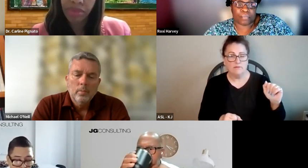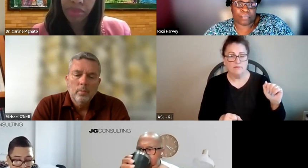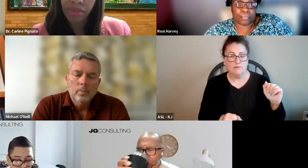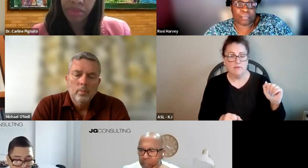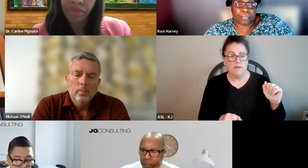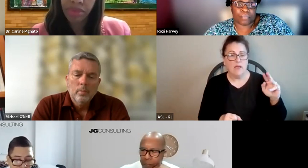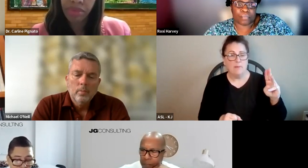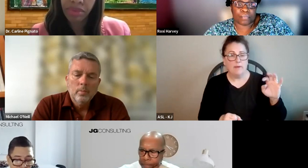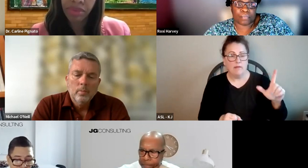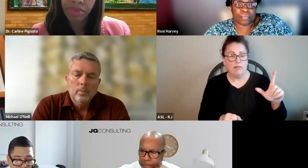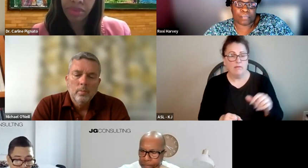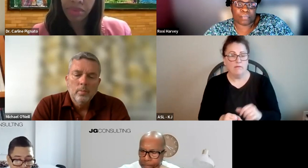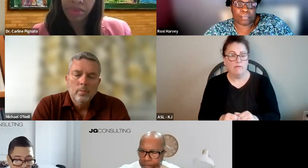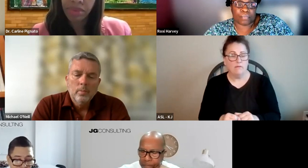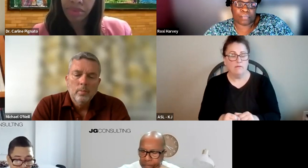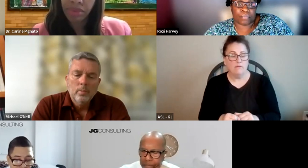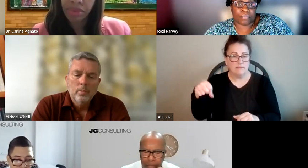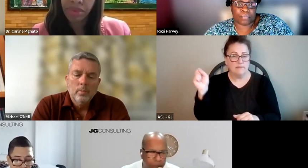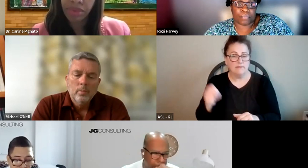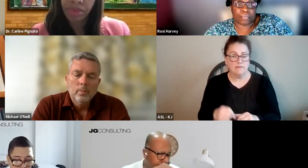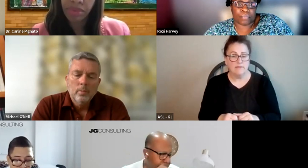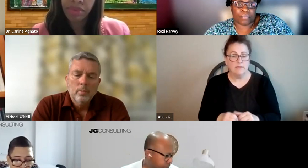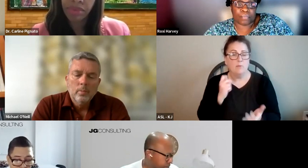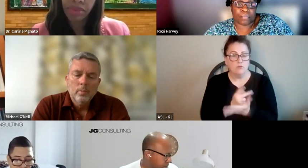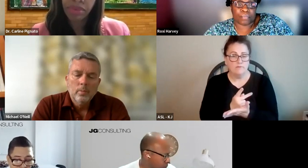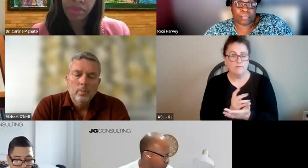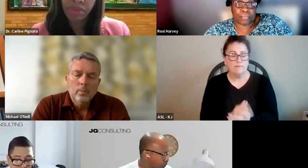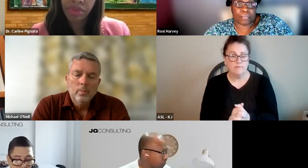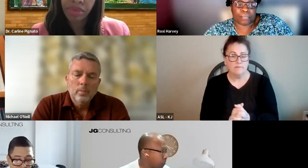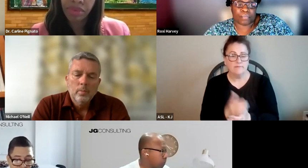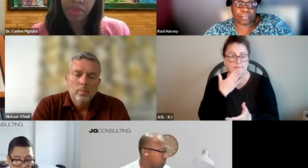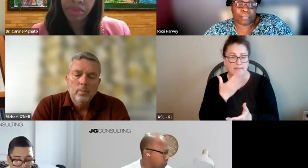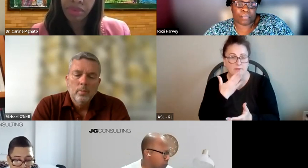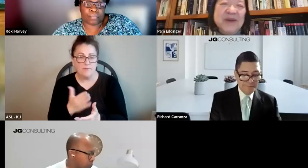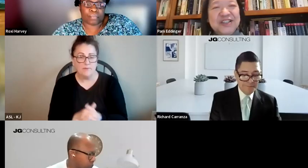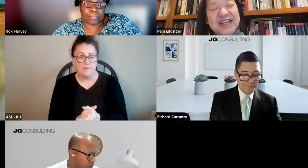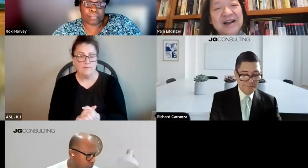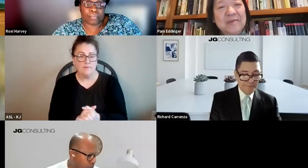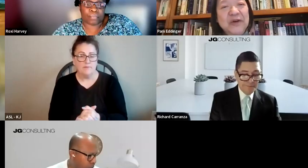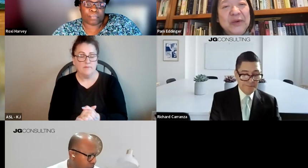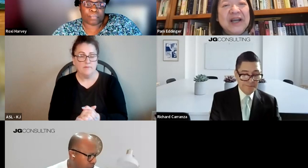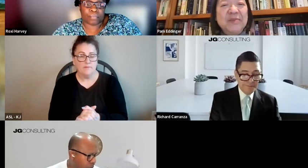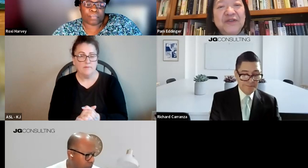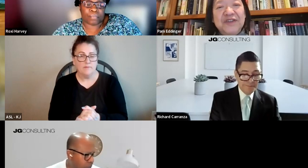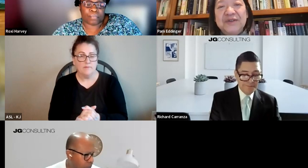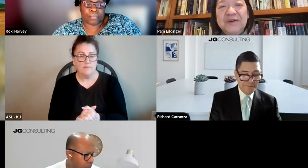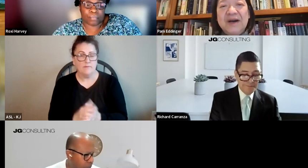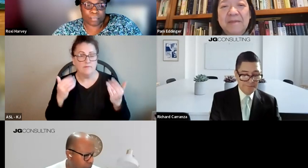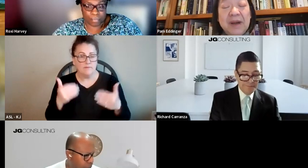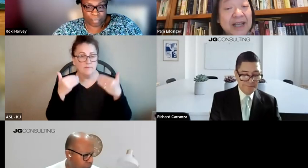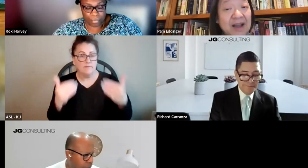Mr. McNeil? Yes. The minutes are approved. Thank you. Thank you very much. We will now move